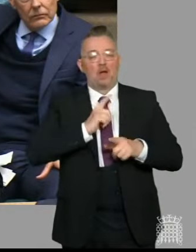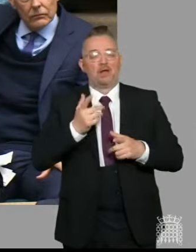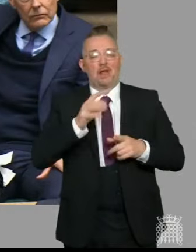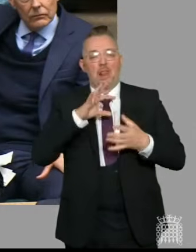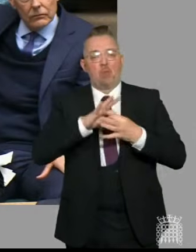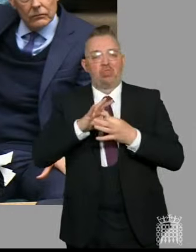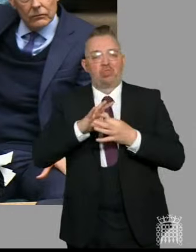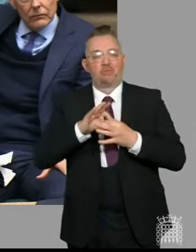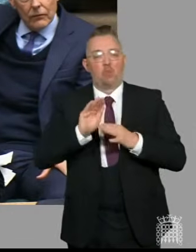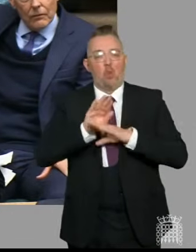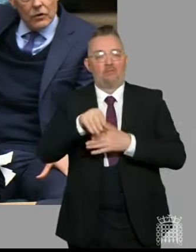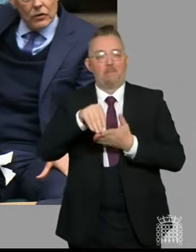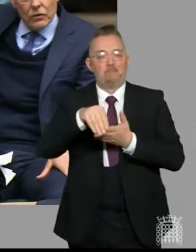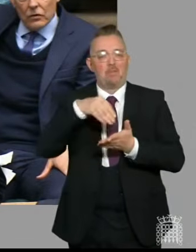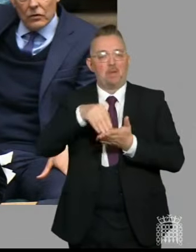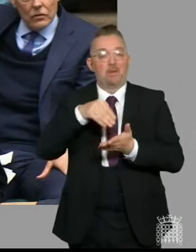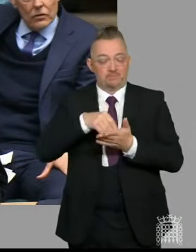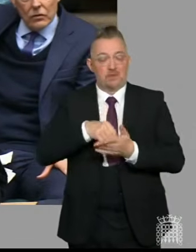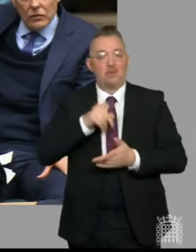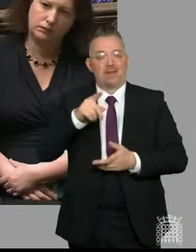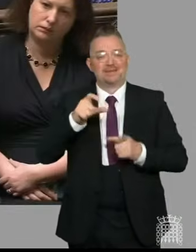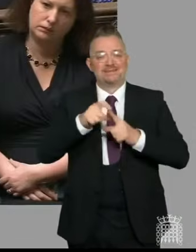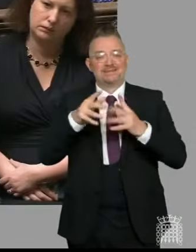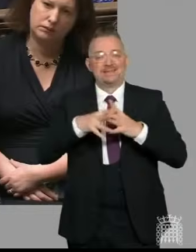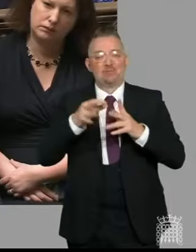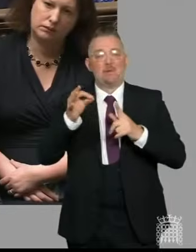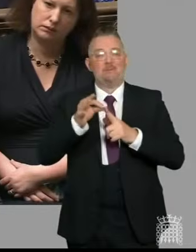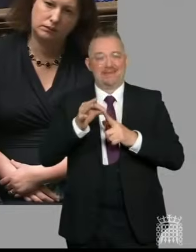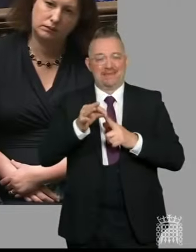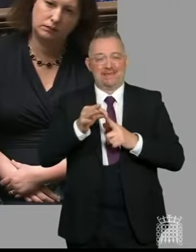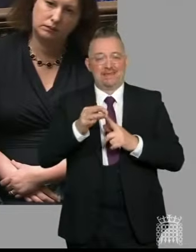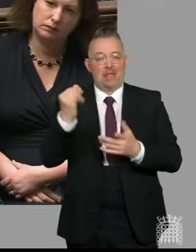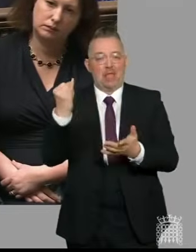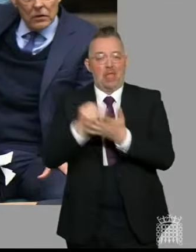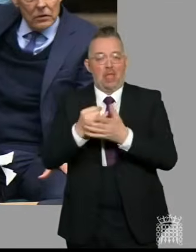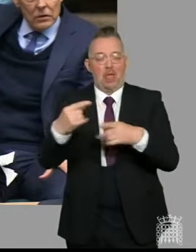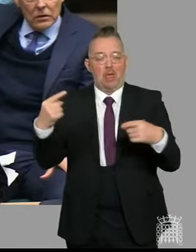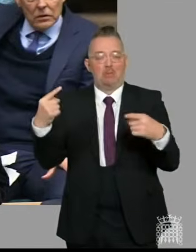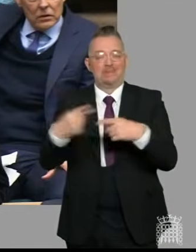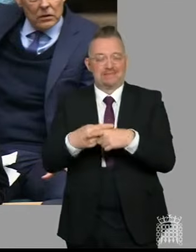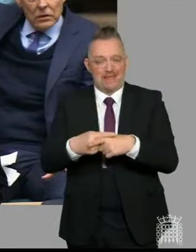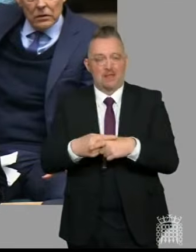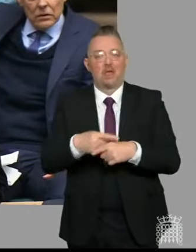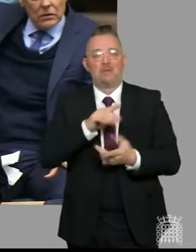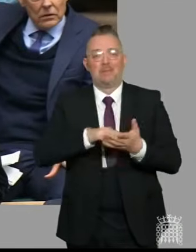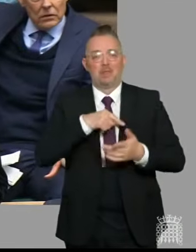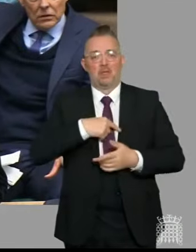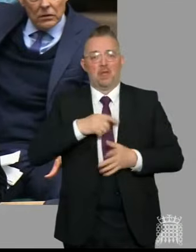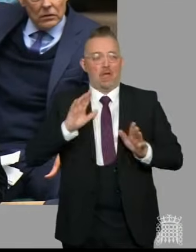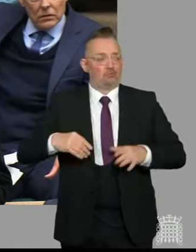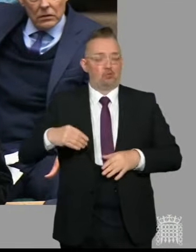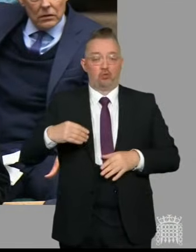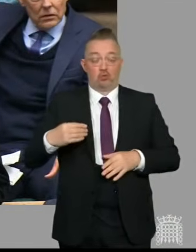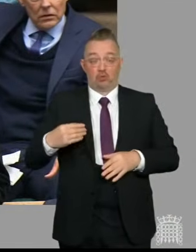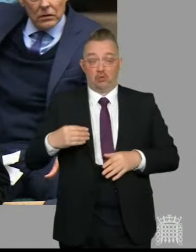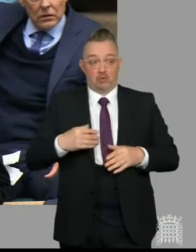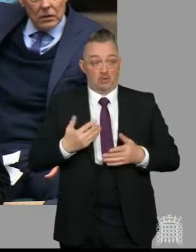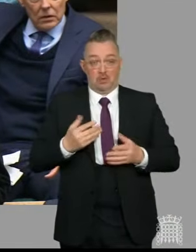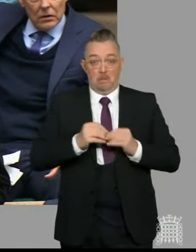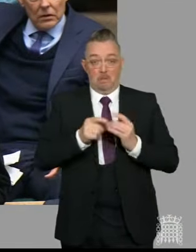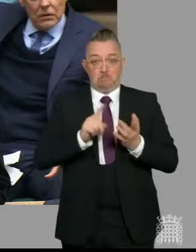for £4,000. Wow, shame. The Secretary of State for Science cares for her career. She